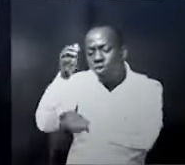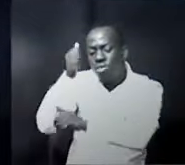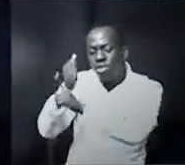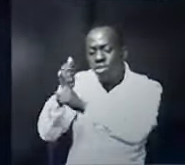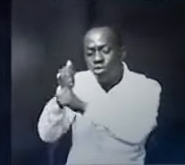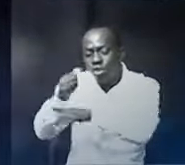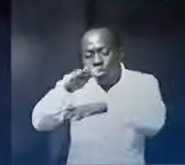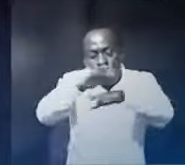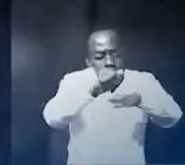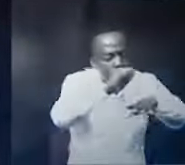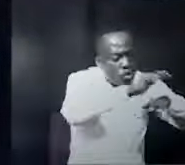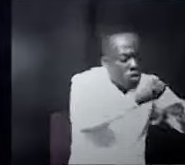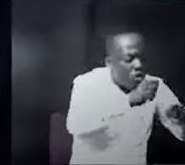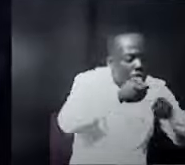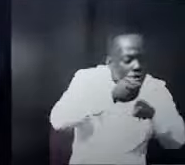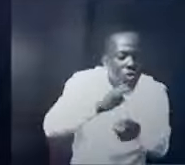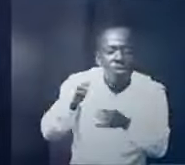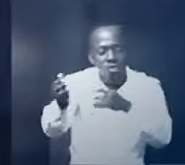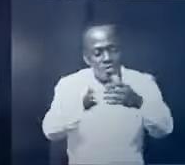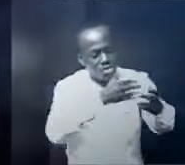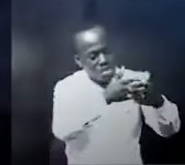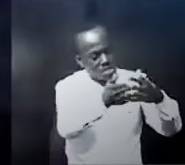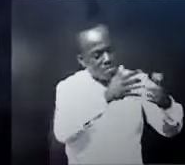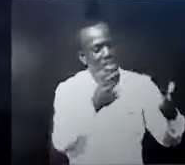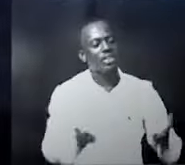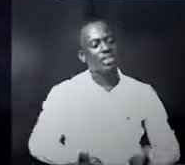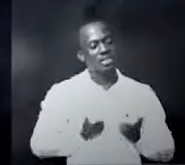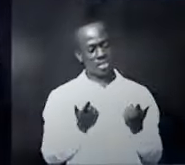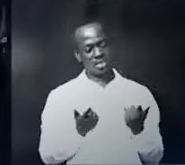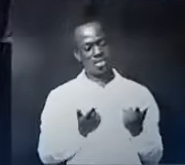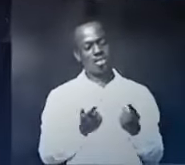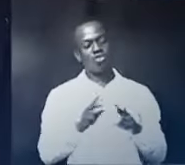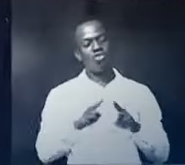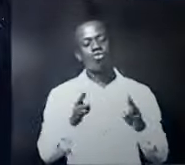So church is not limited to the clergy.